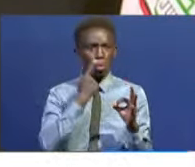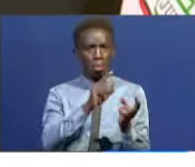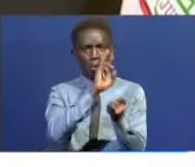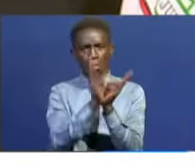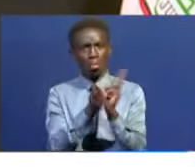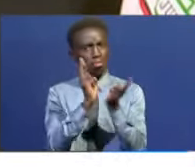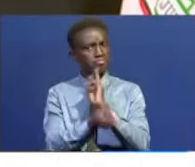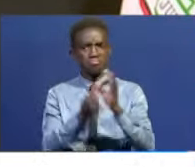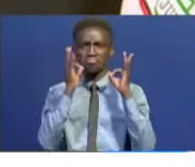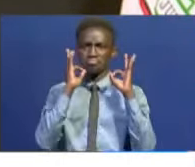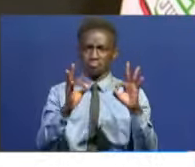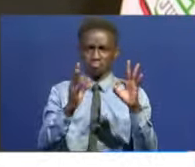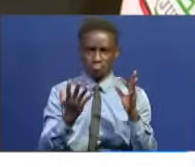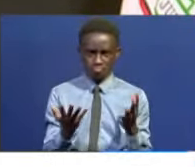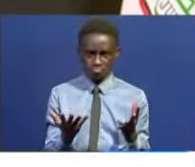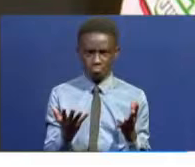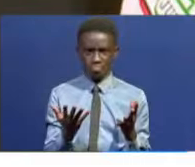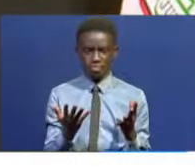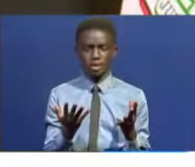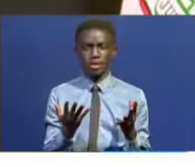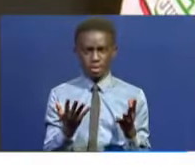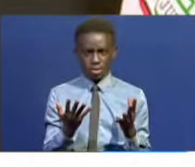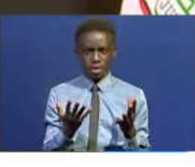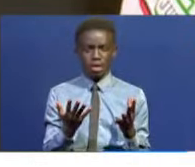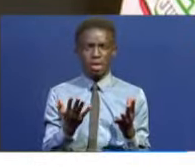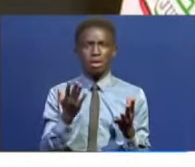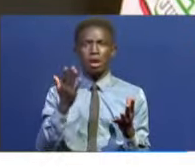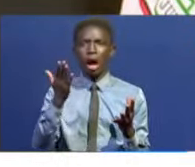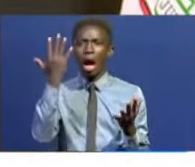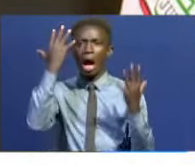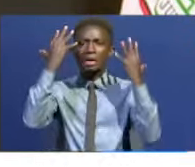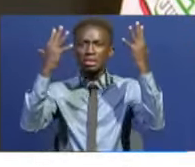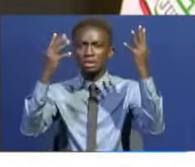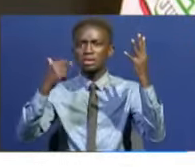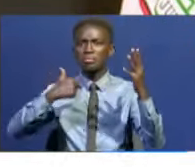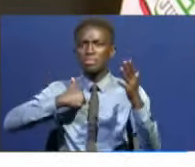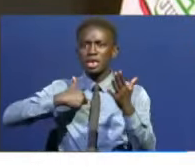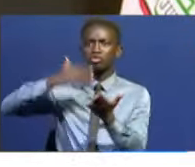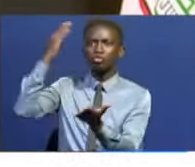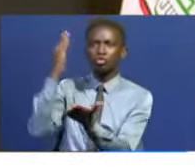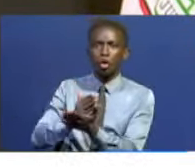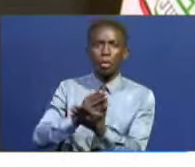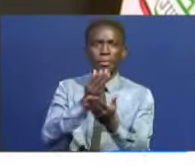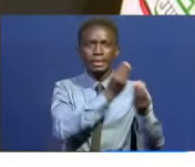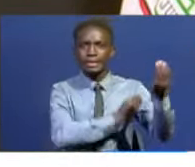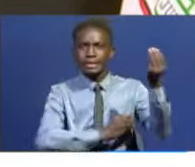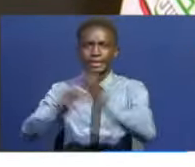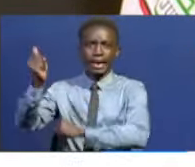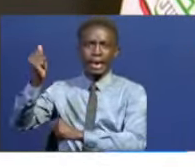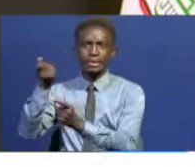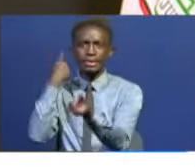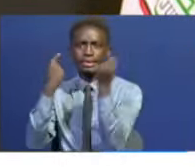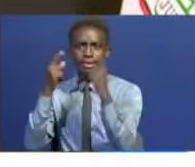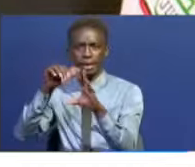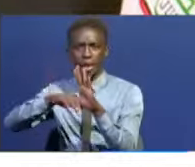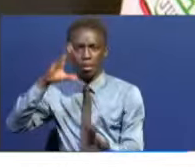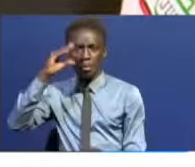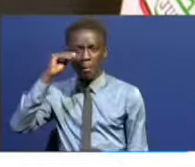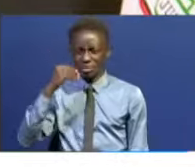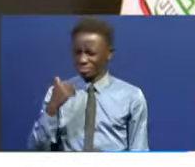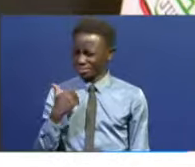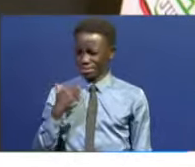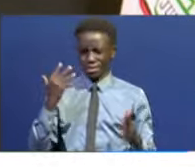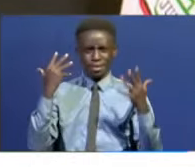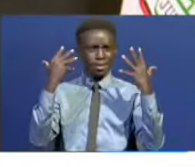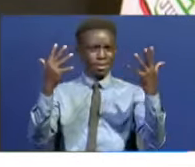As to claims that I have stopped the selling of tea in Mombasa, there is no evidence to that effect, and I want to call